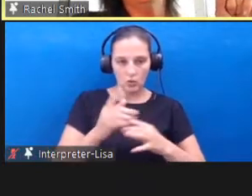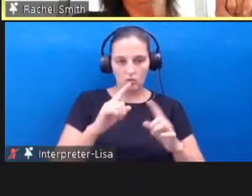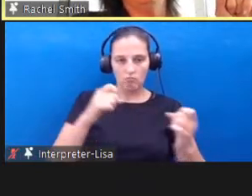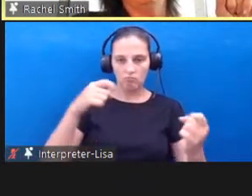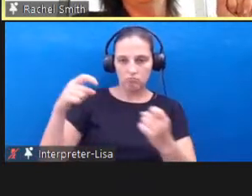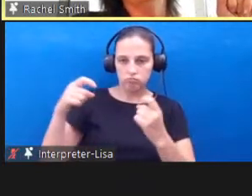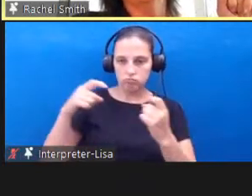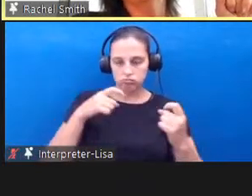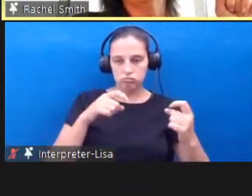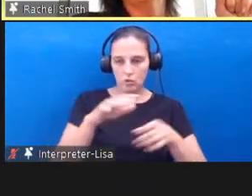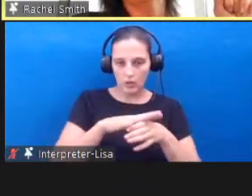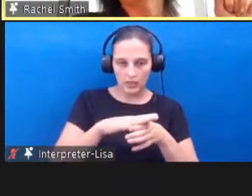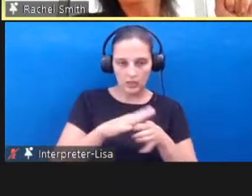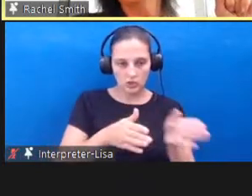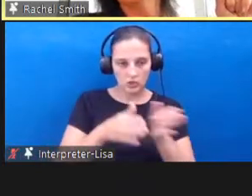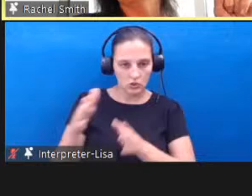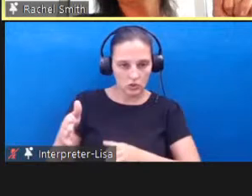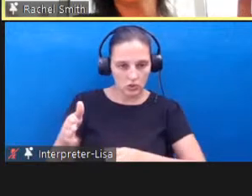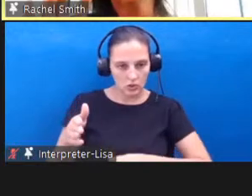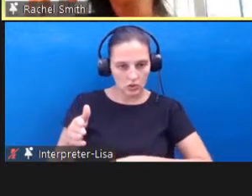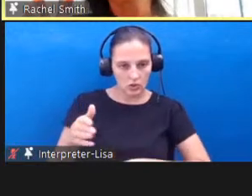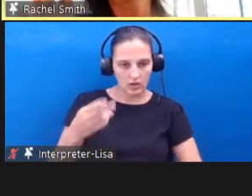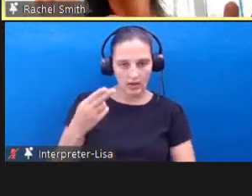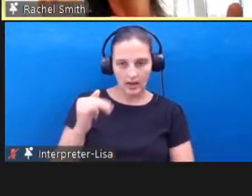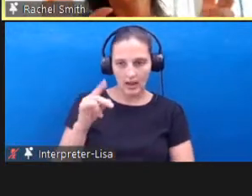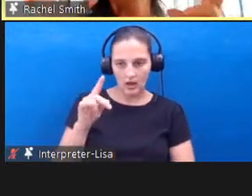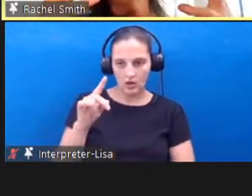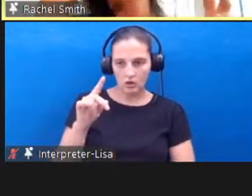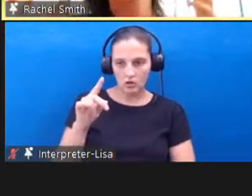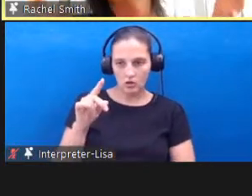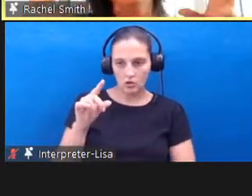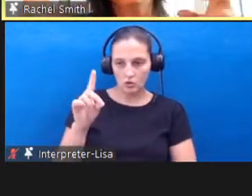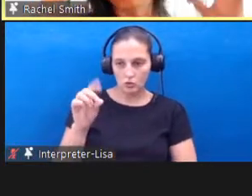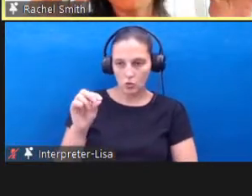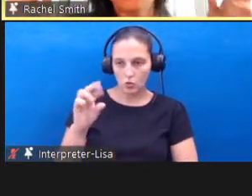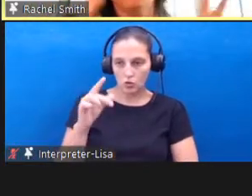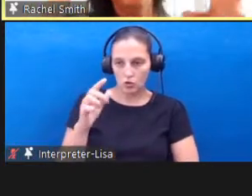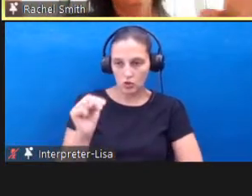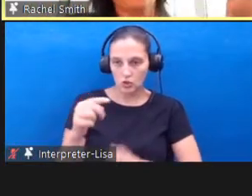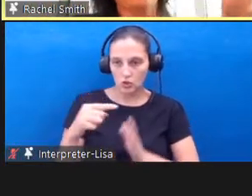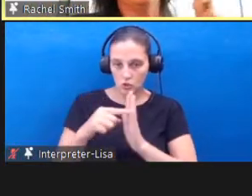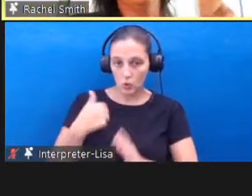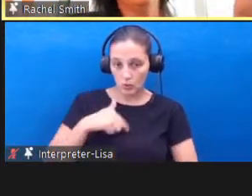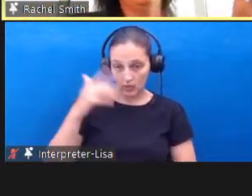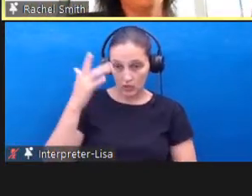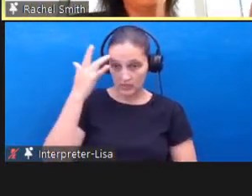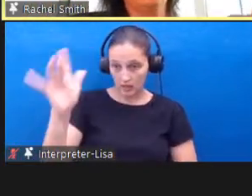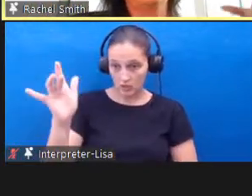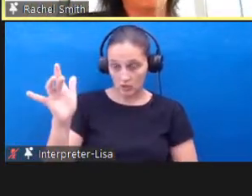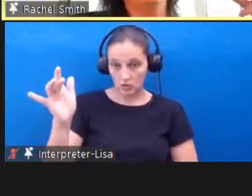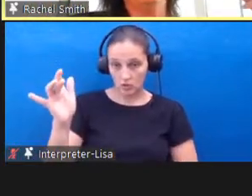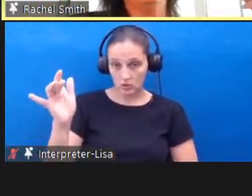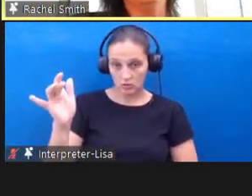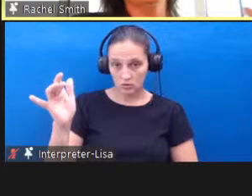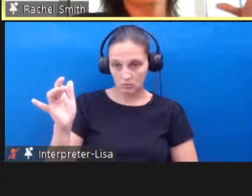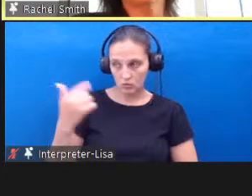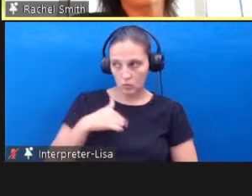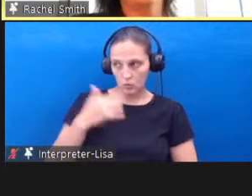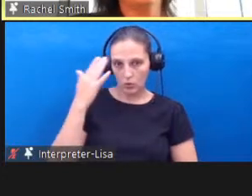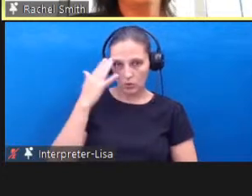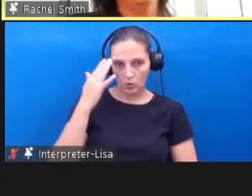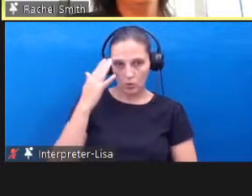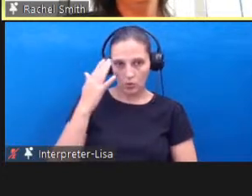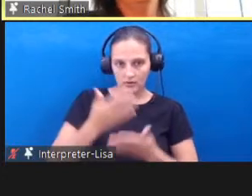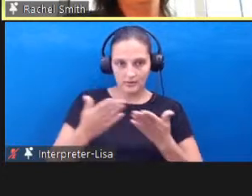is a transition of hydrogen to show that we are intelligent, so to speak, right? That we know stuff, and this is